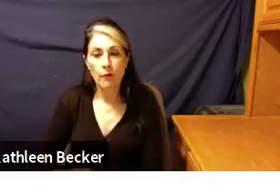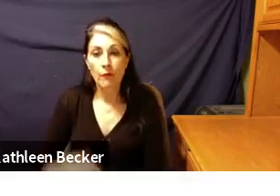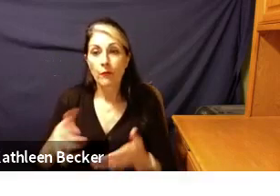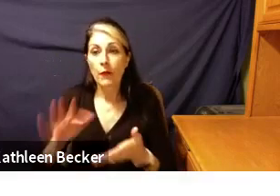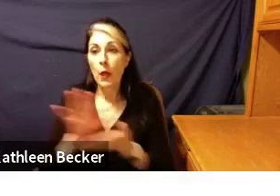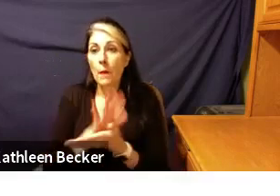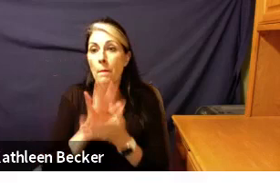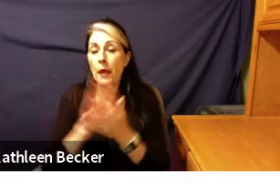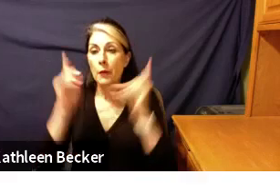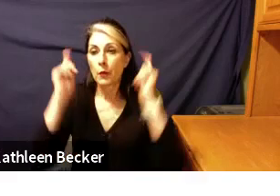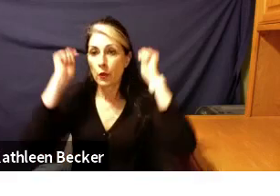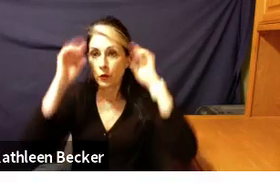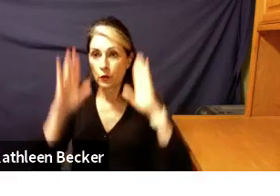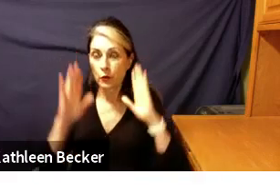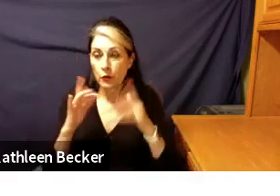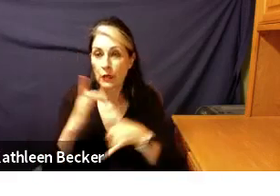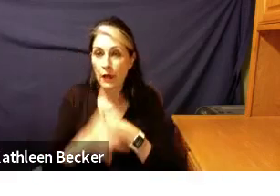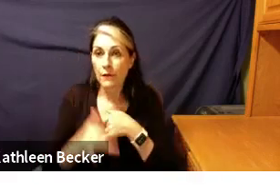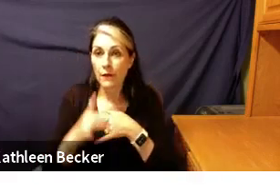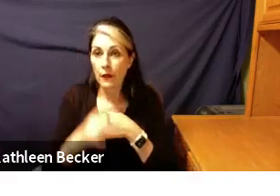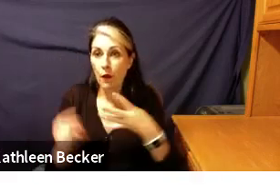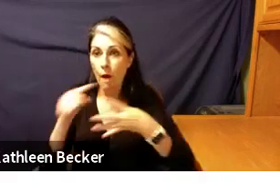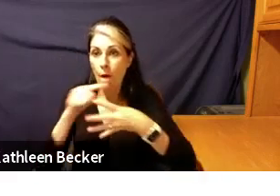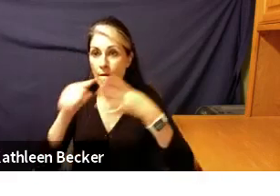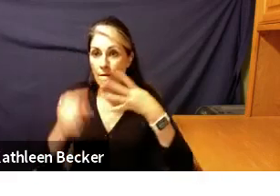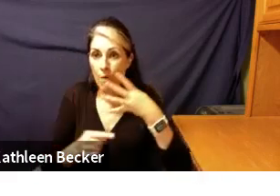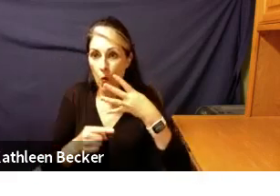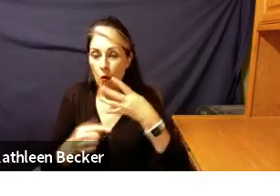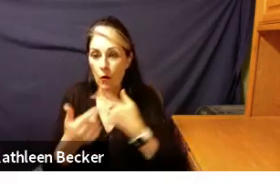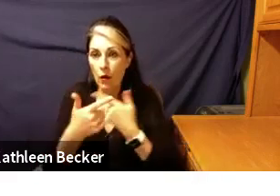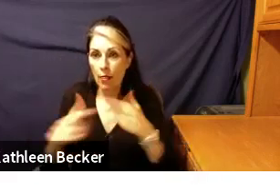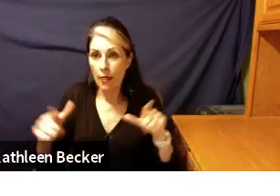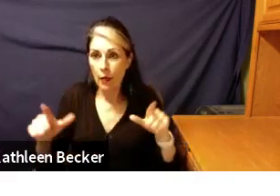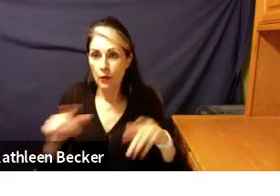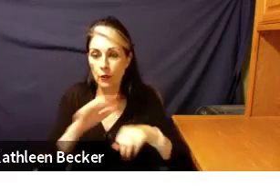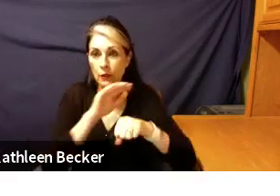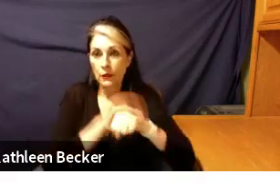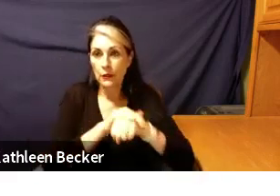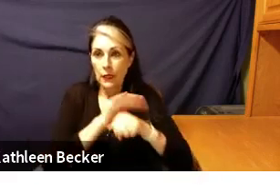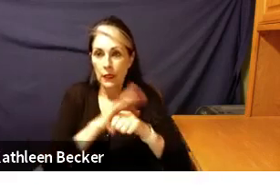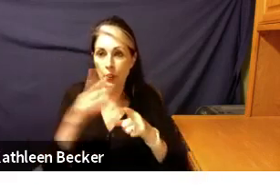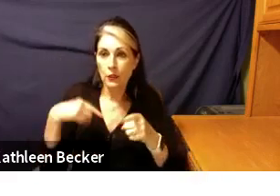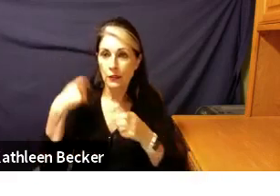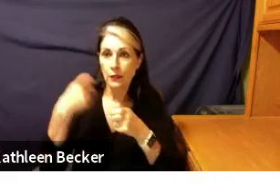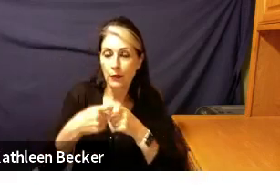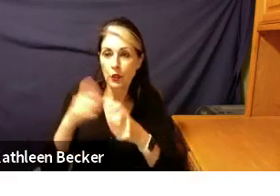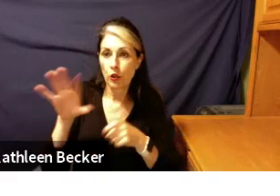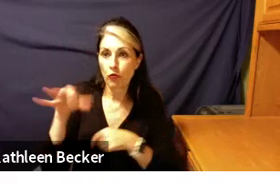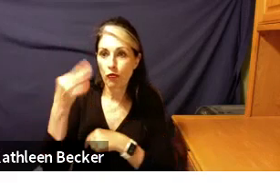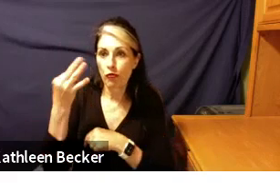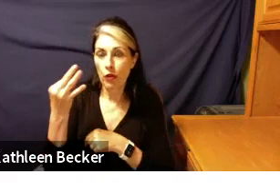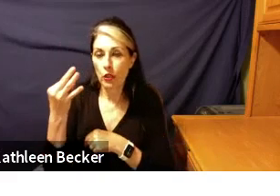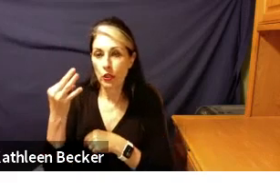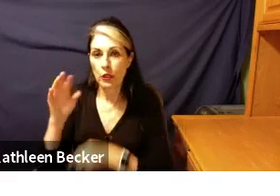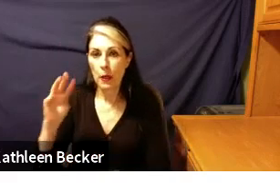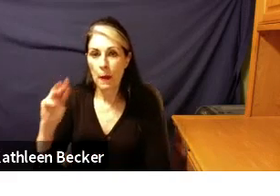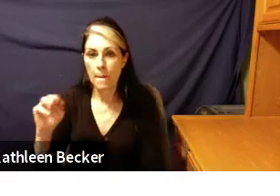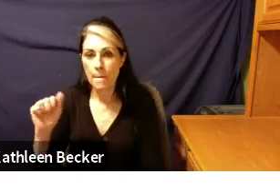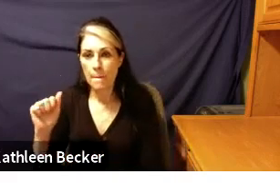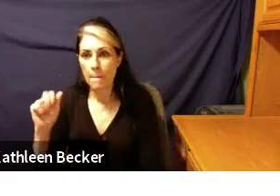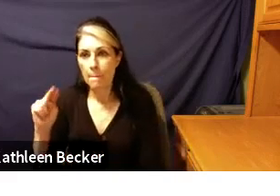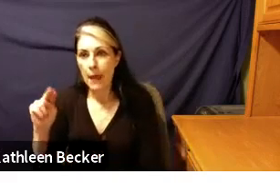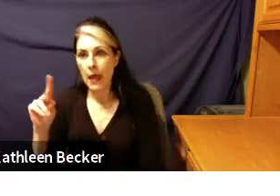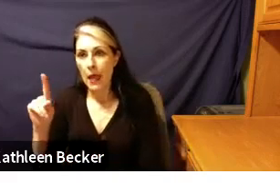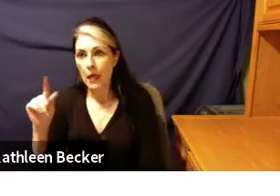Paper tutors are available in 4 languages: English, Spanish, French, and Mandarin.